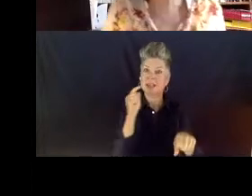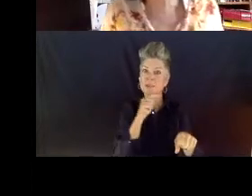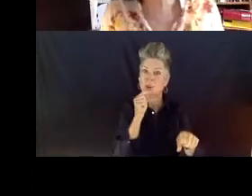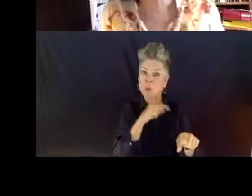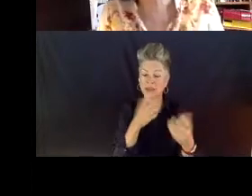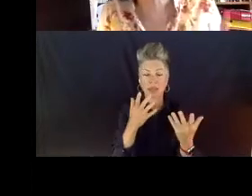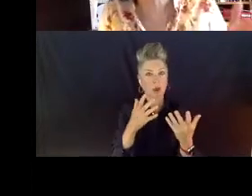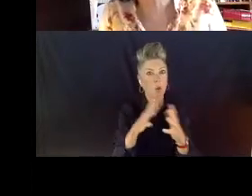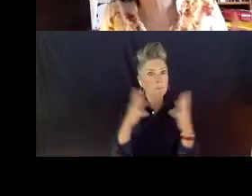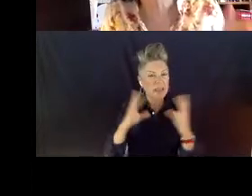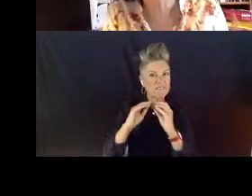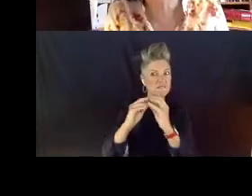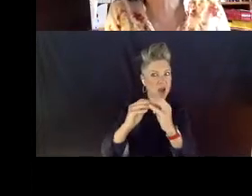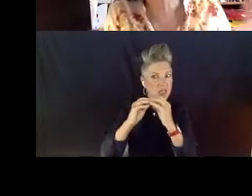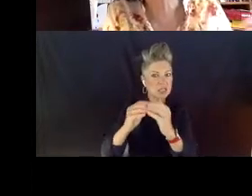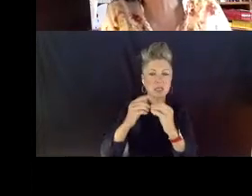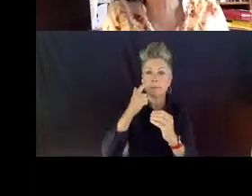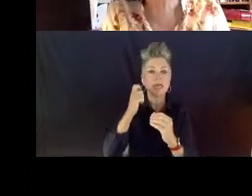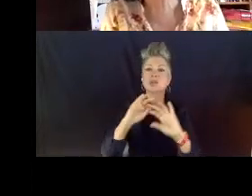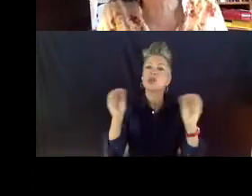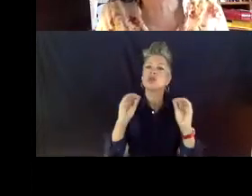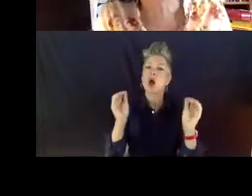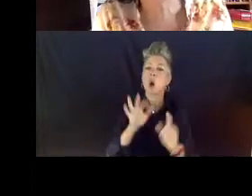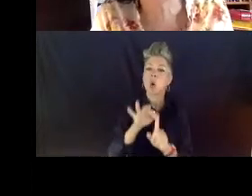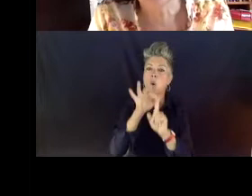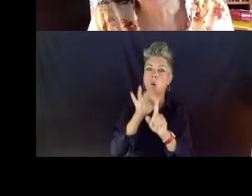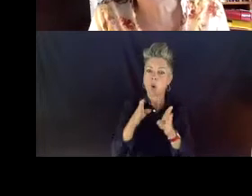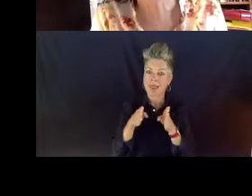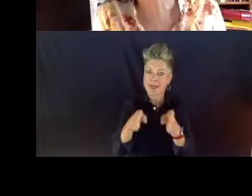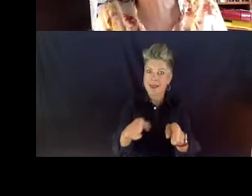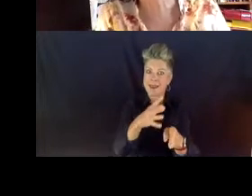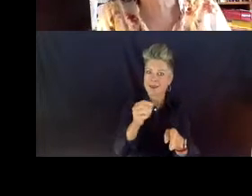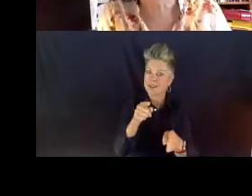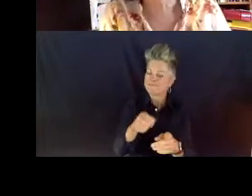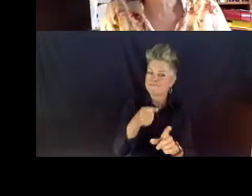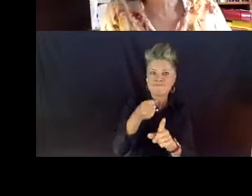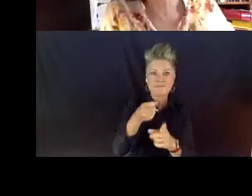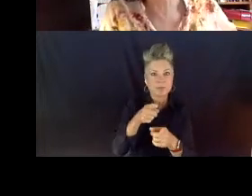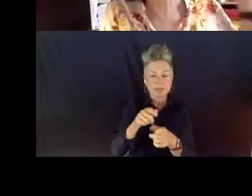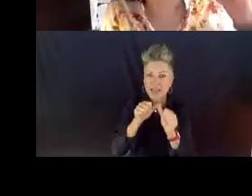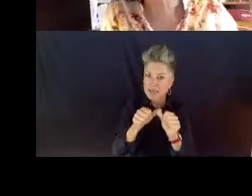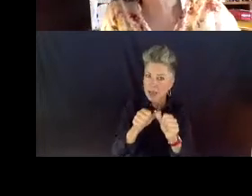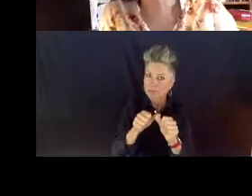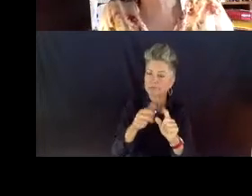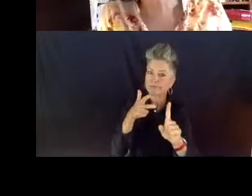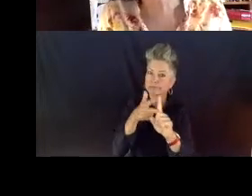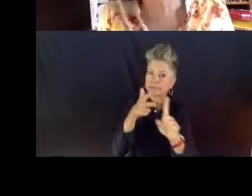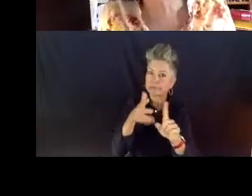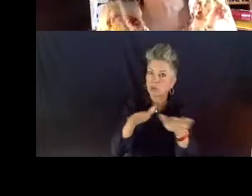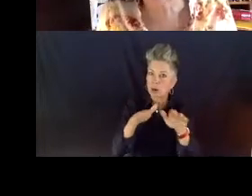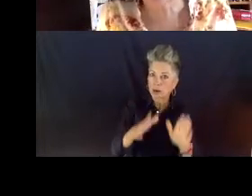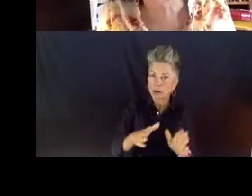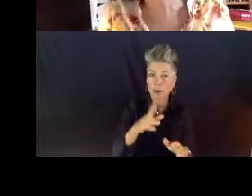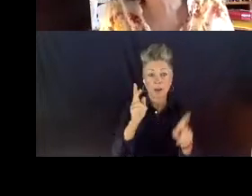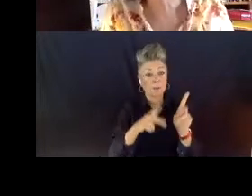was not an allocated lane and the scooters kept bumping onto pedestrians. You could walk and people were throwing their scooters all over